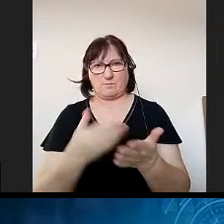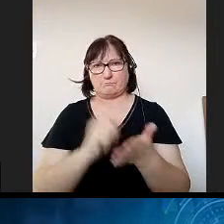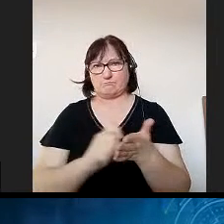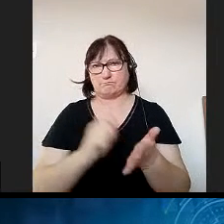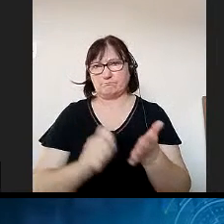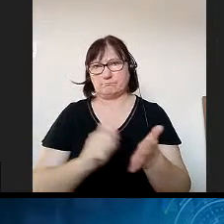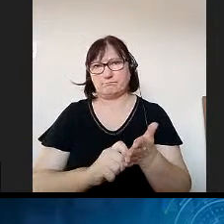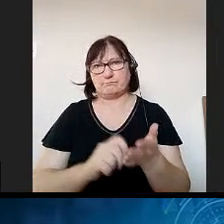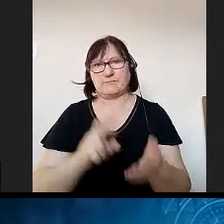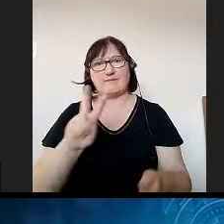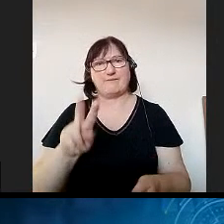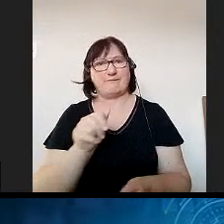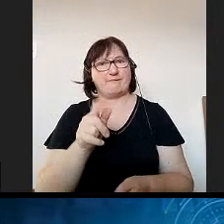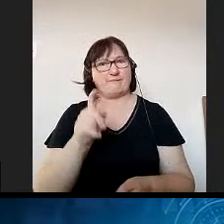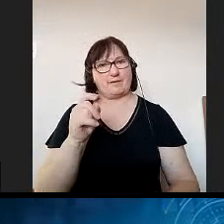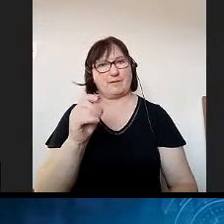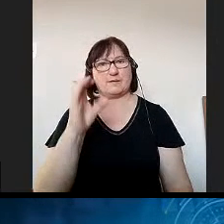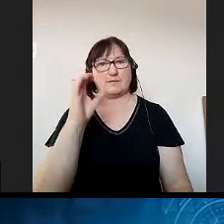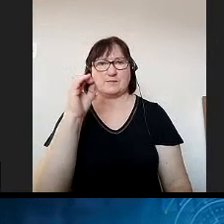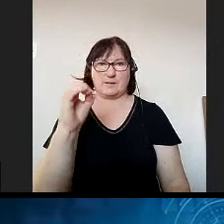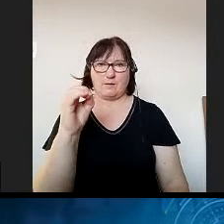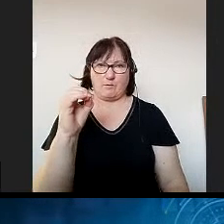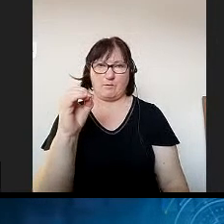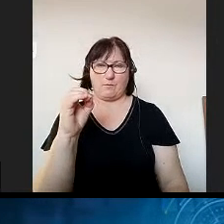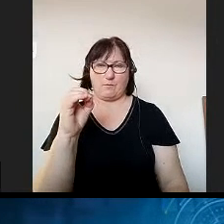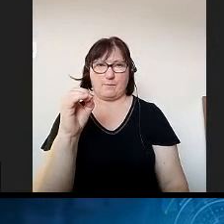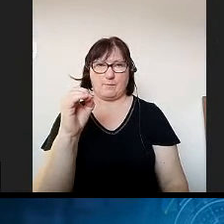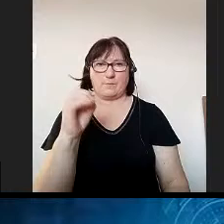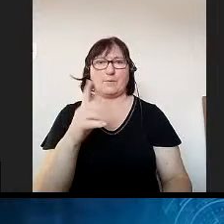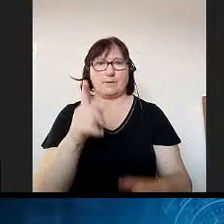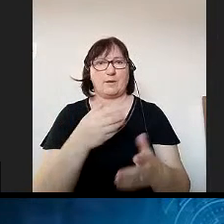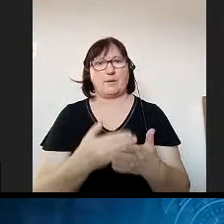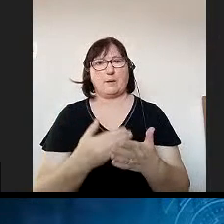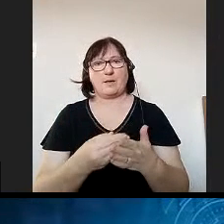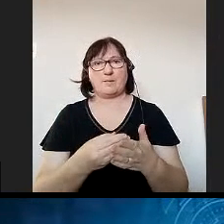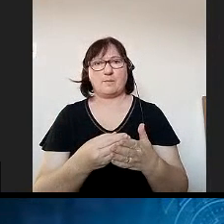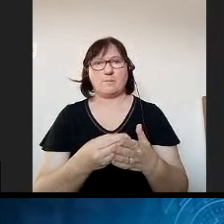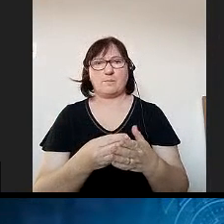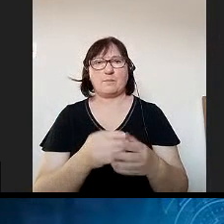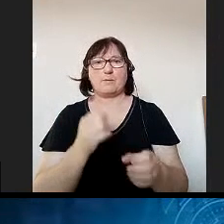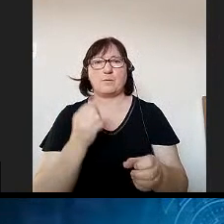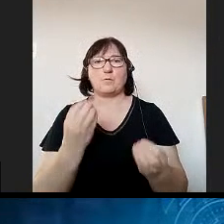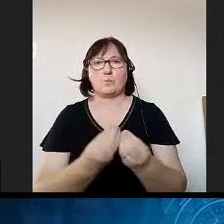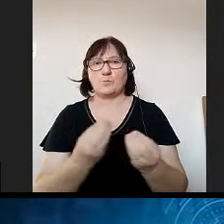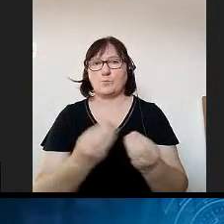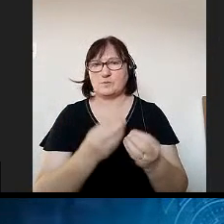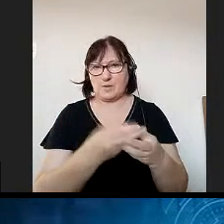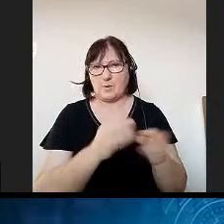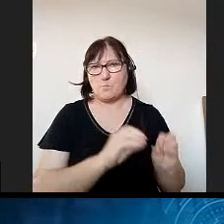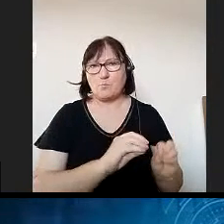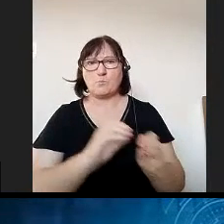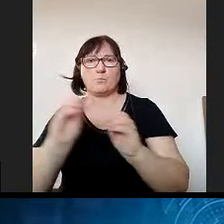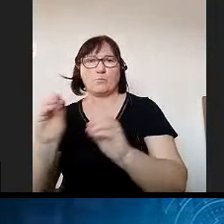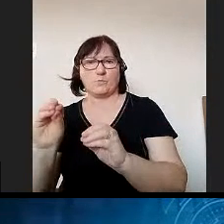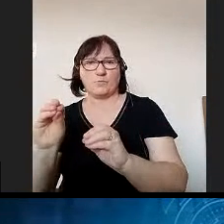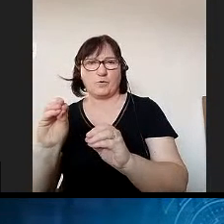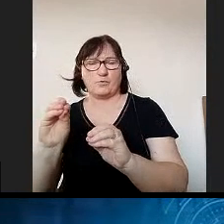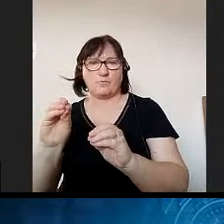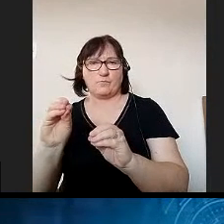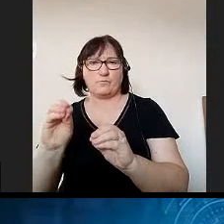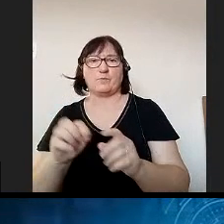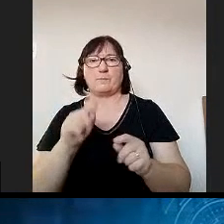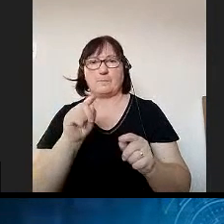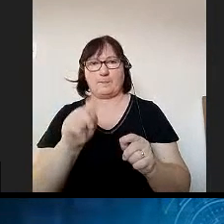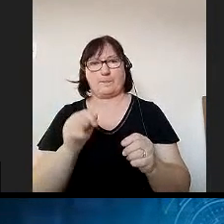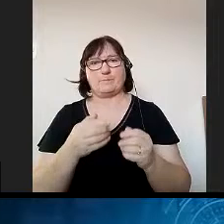rate, where they can, where movable goods can be exported, provided that satisfactory proof of export can